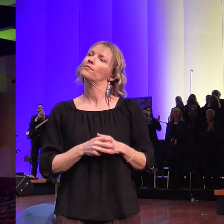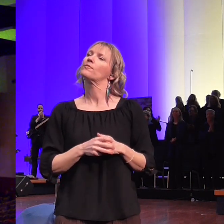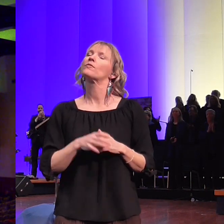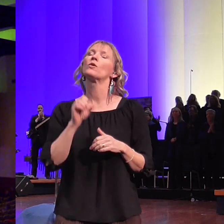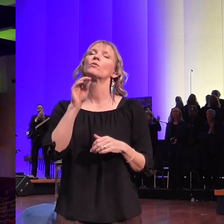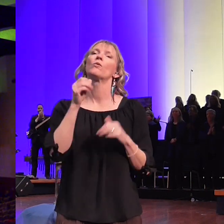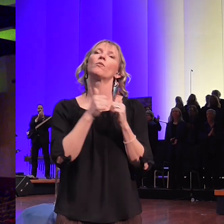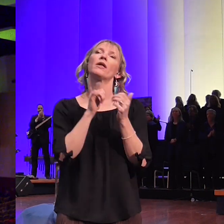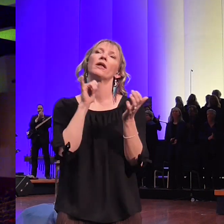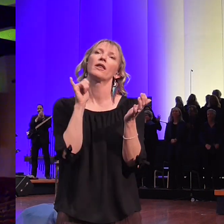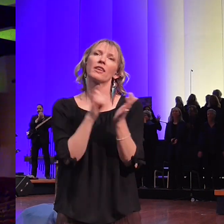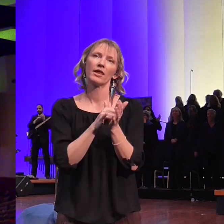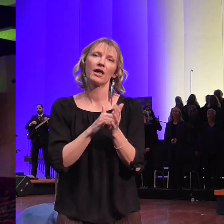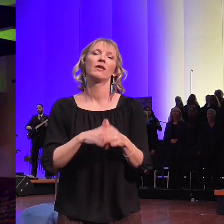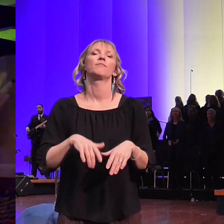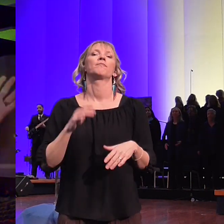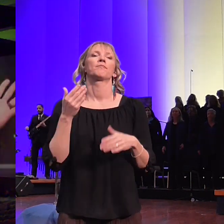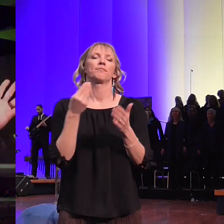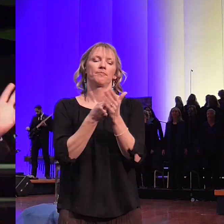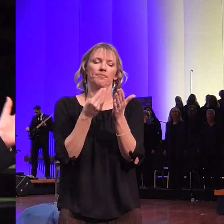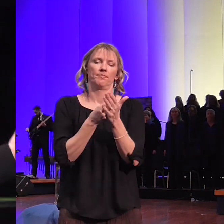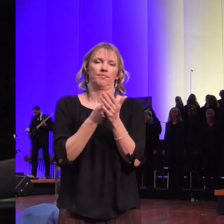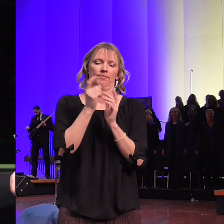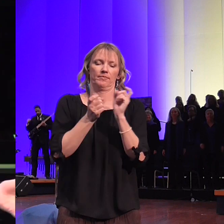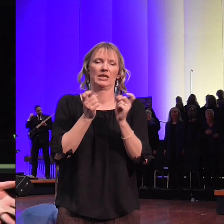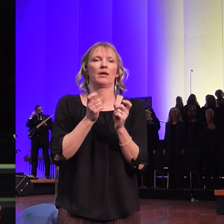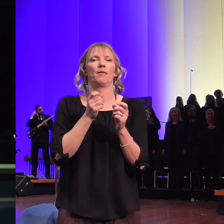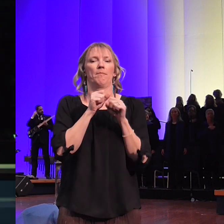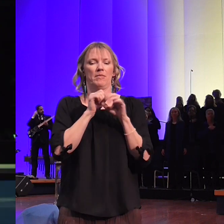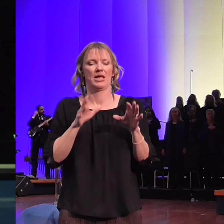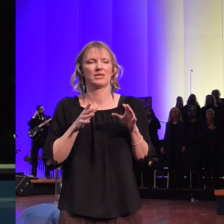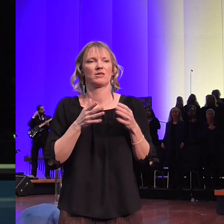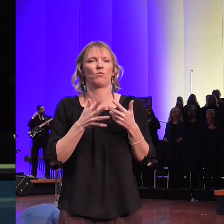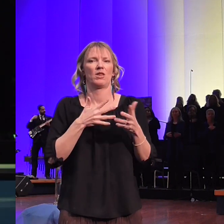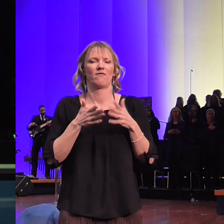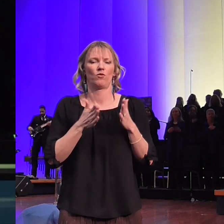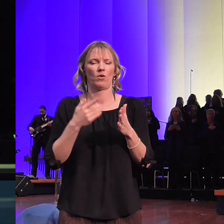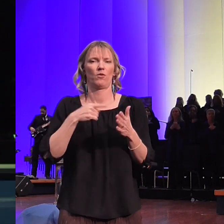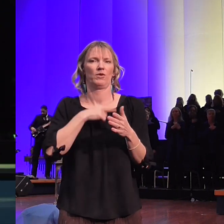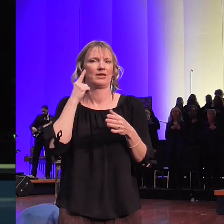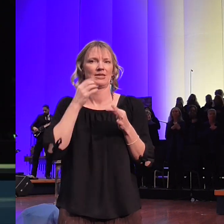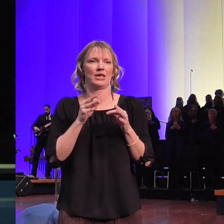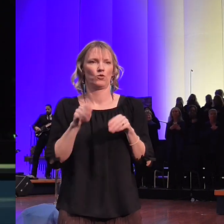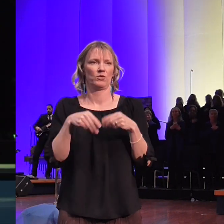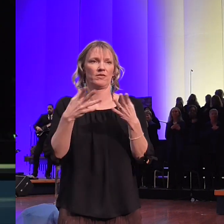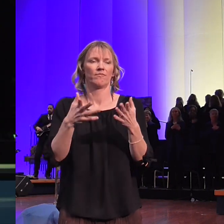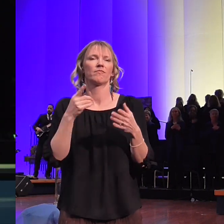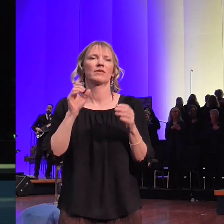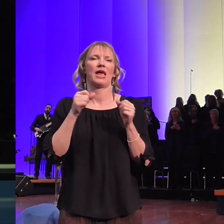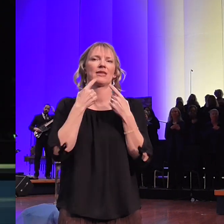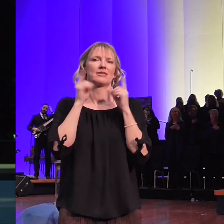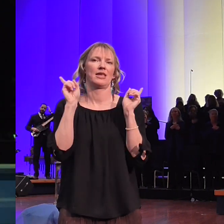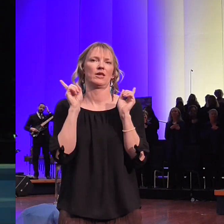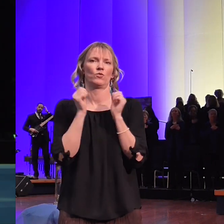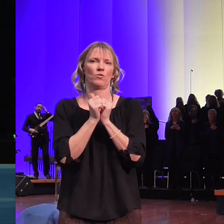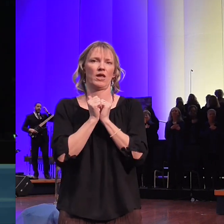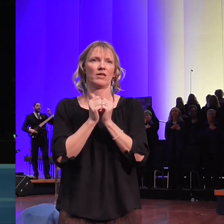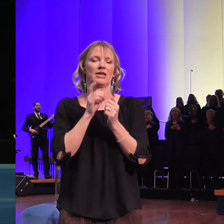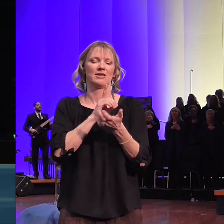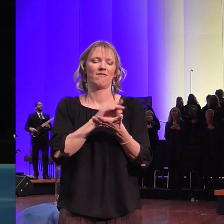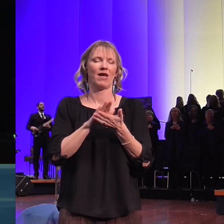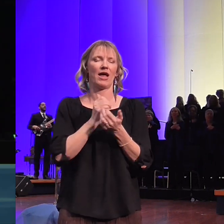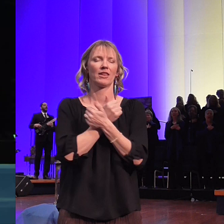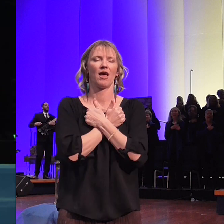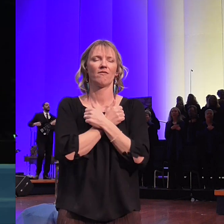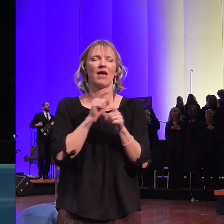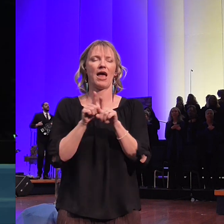So with that, let's take our gifts and bless them however we choose to give them. But we all get to say an affirmation together. Divine